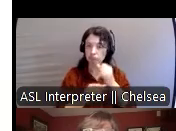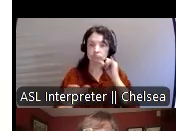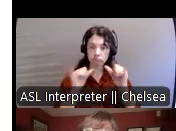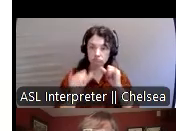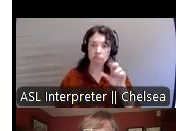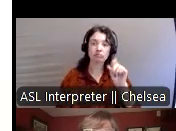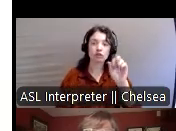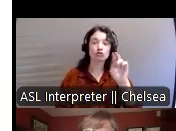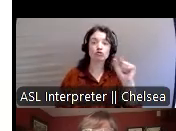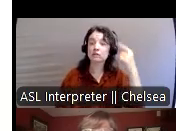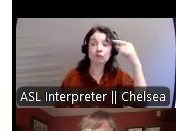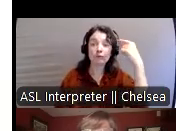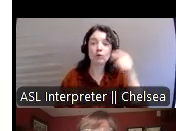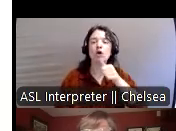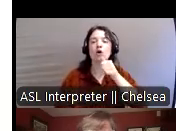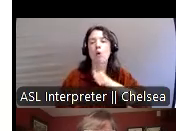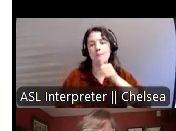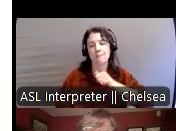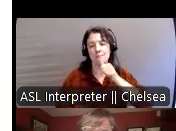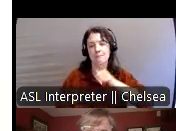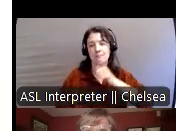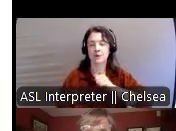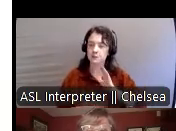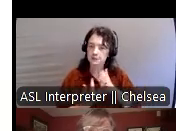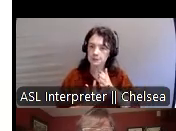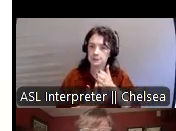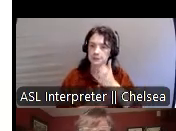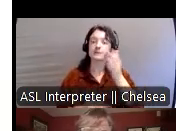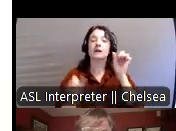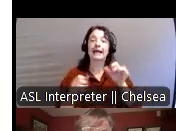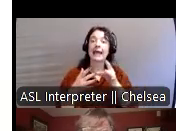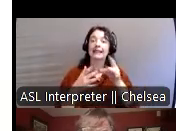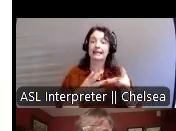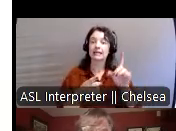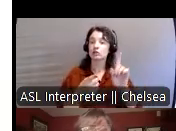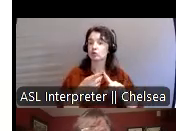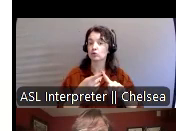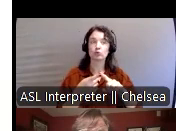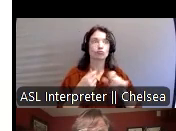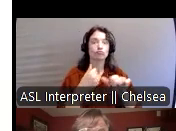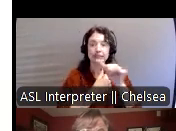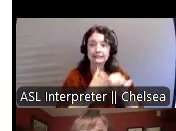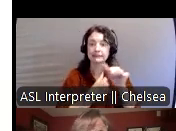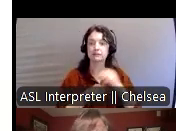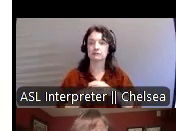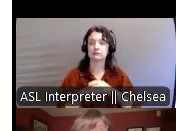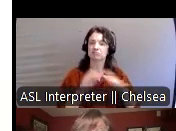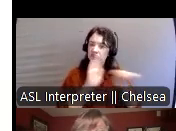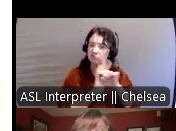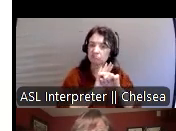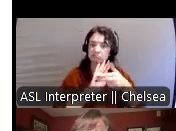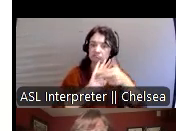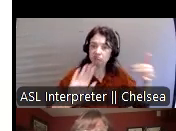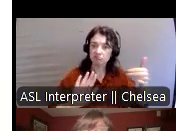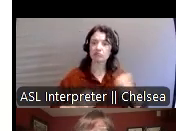coping mechanisms, which can lead to an exploitation risk, stigma, and barriers to